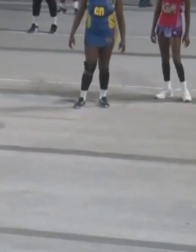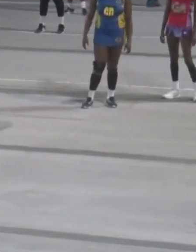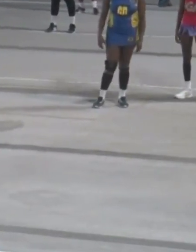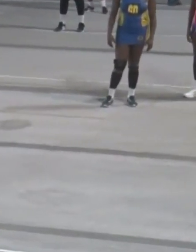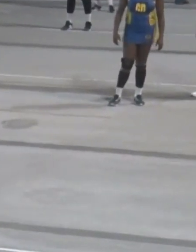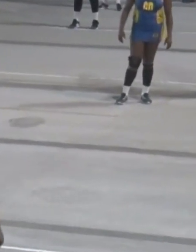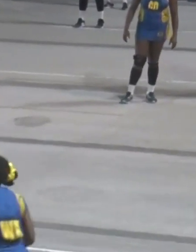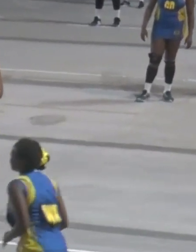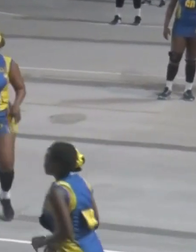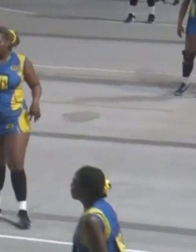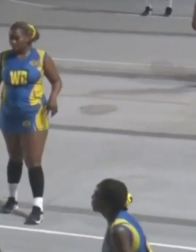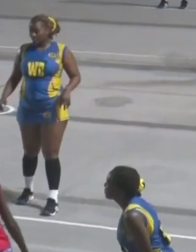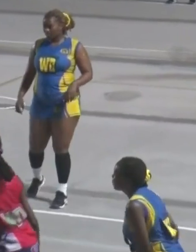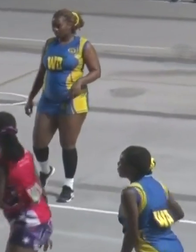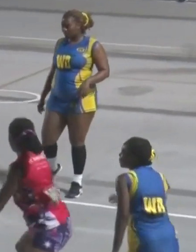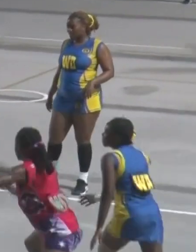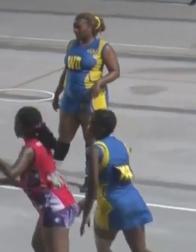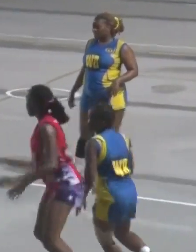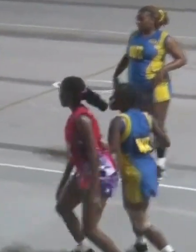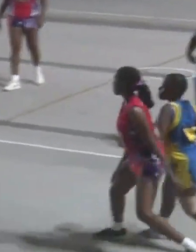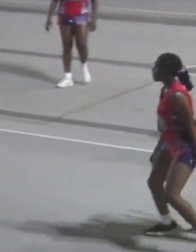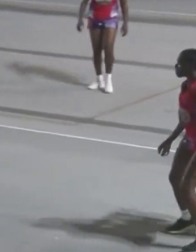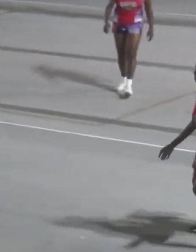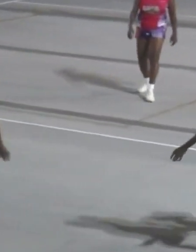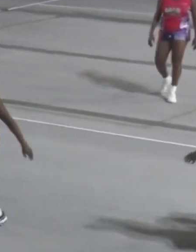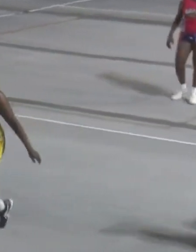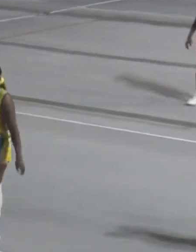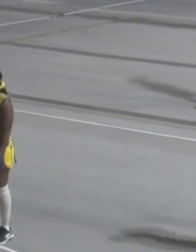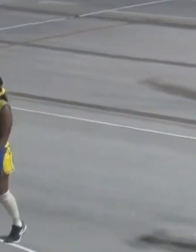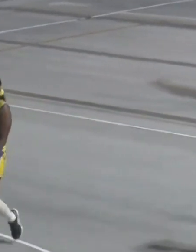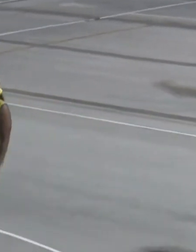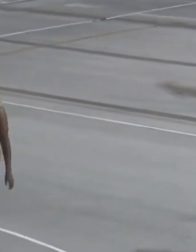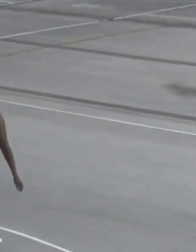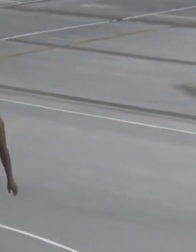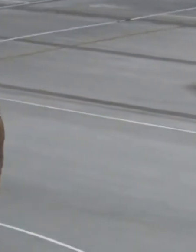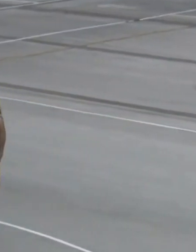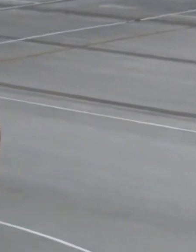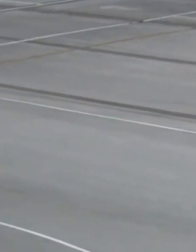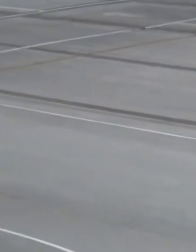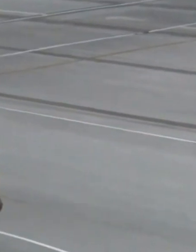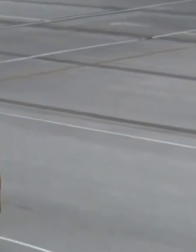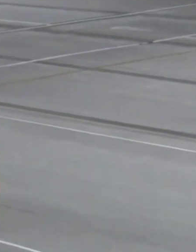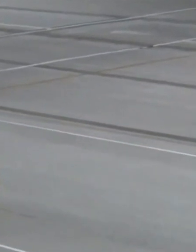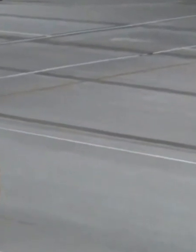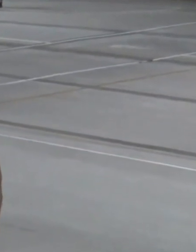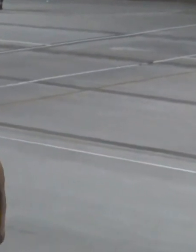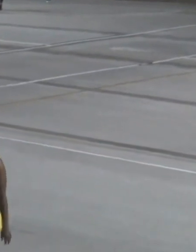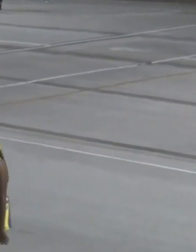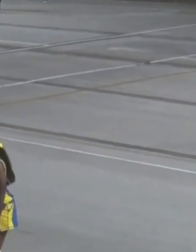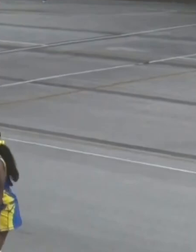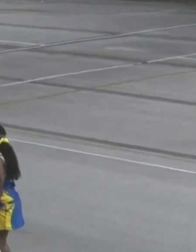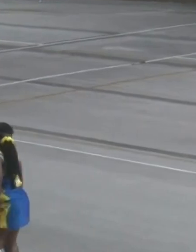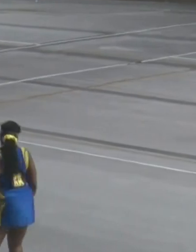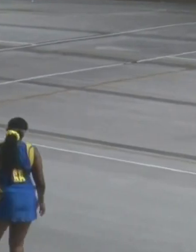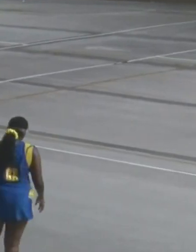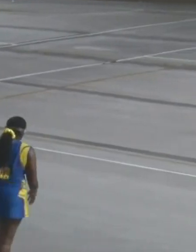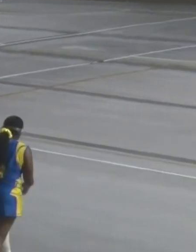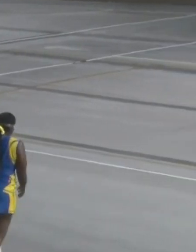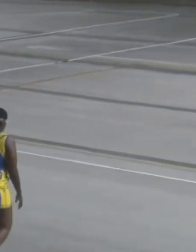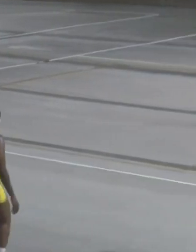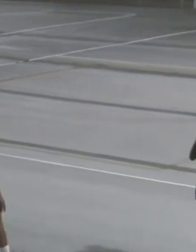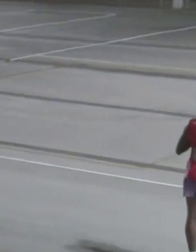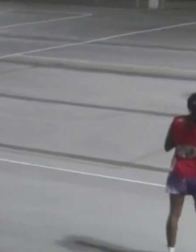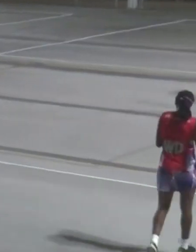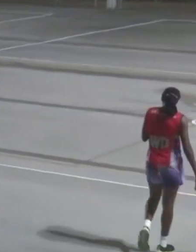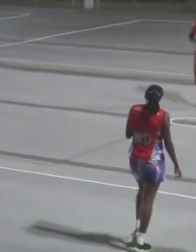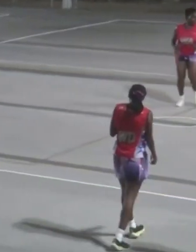same. Rangers in the driver's seat with the map in hand, almost at their winning destination. Waldron